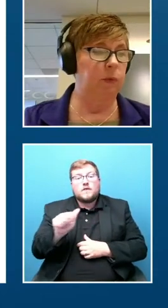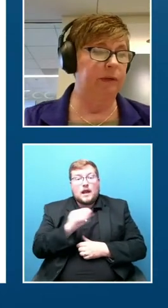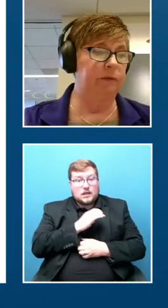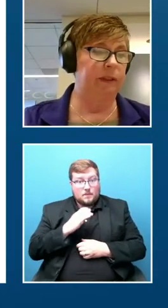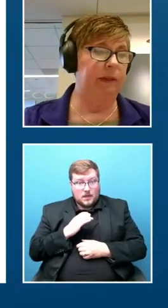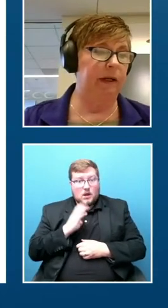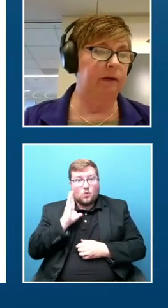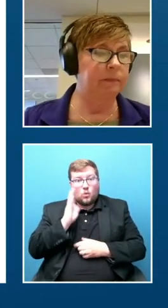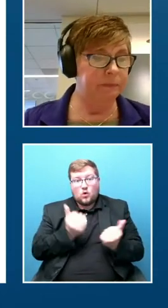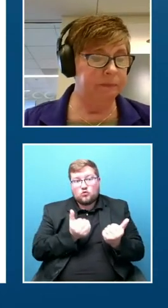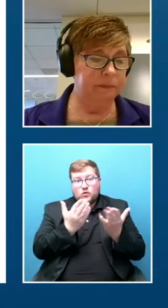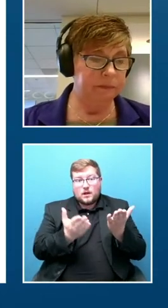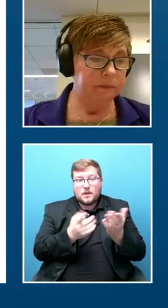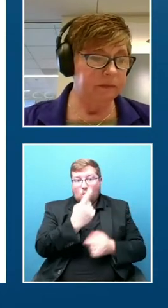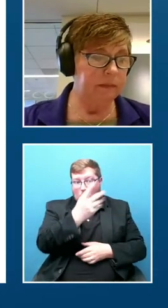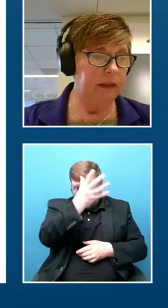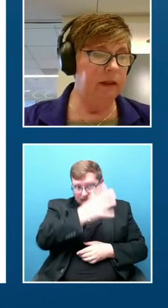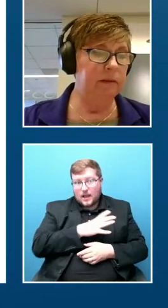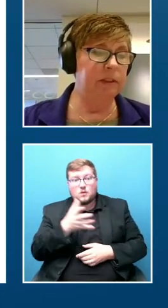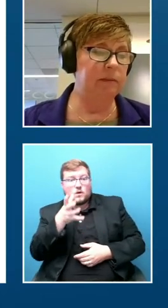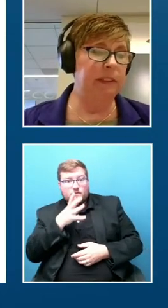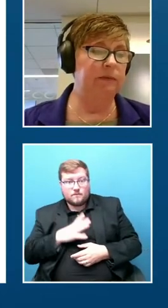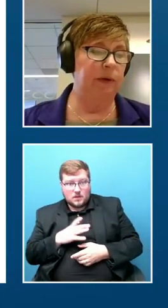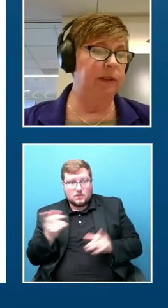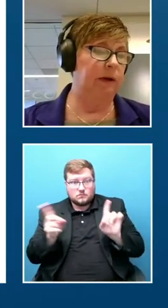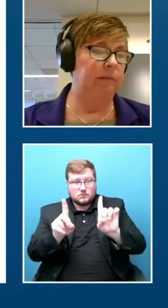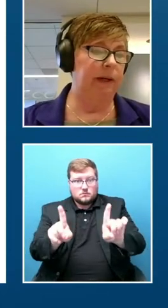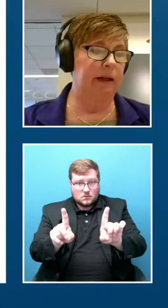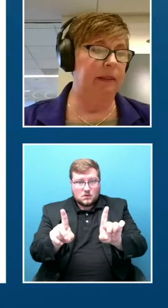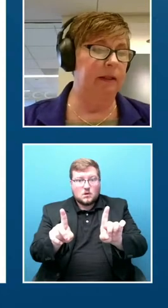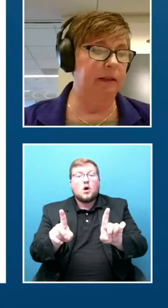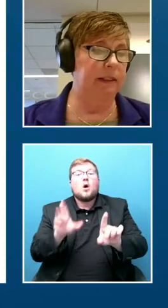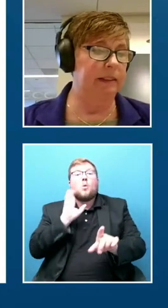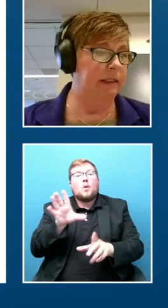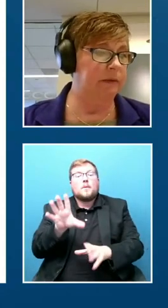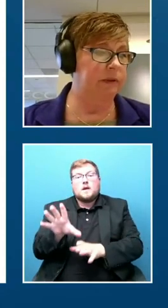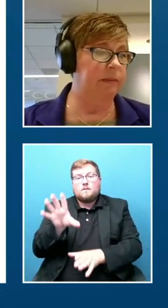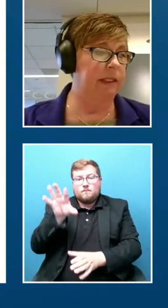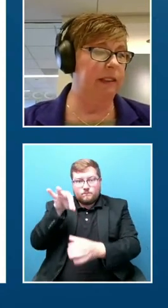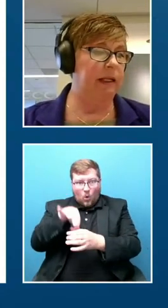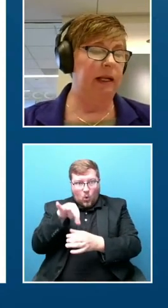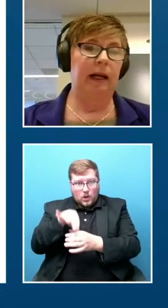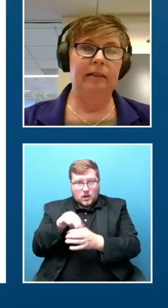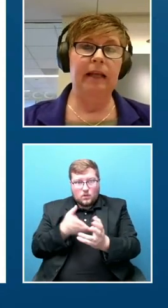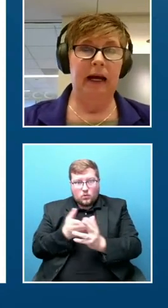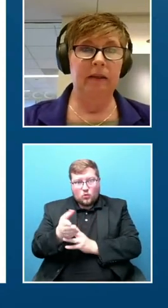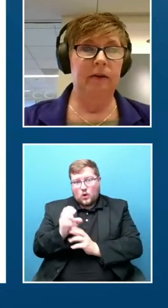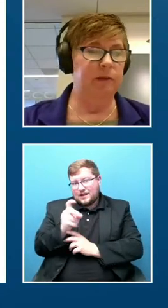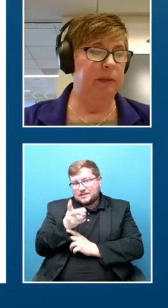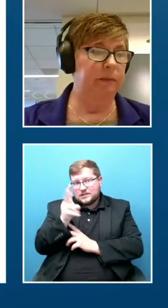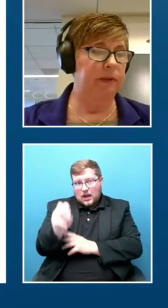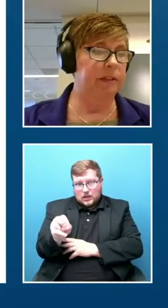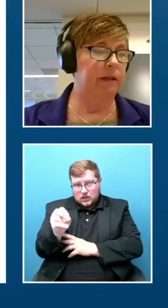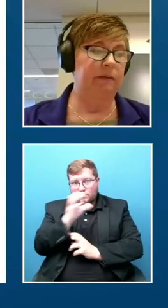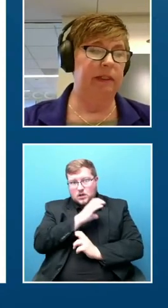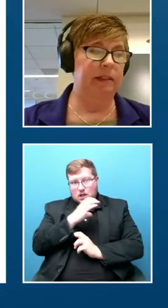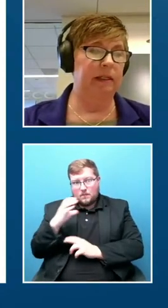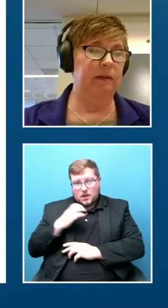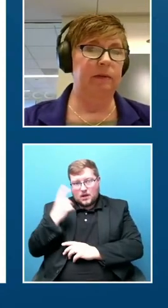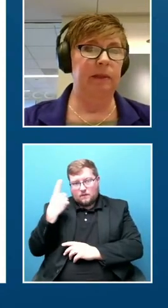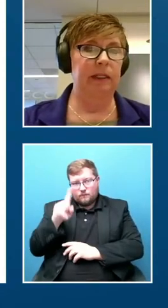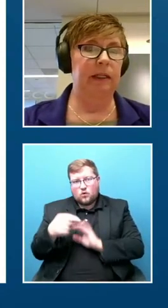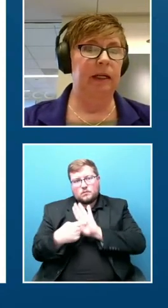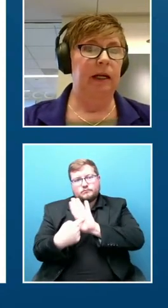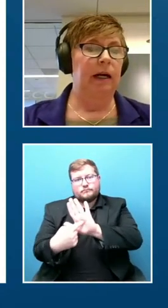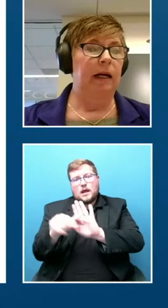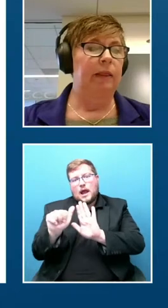male and one female to be voted on by the executive committee as at-large members of the